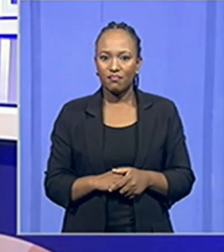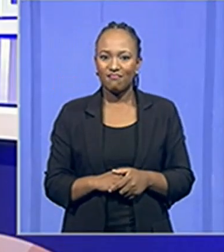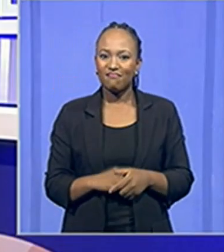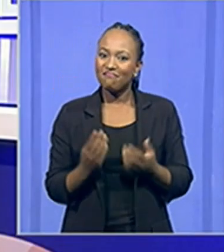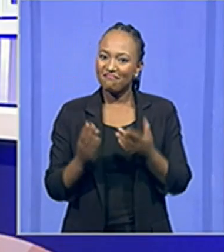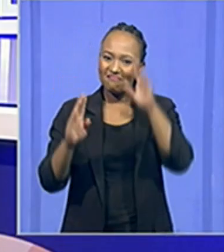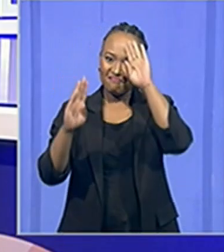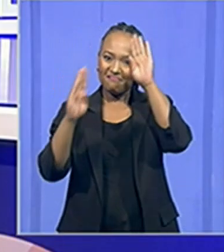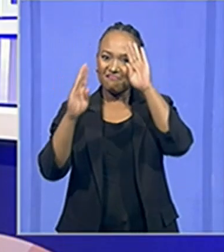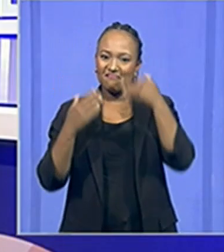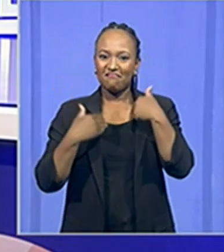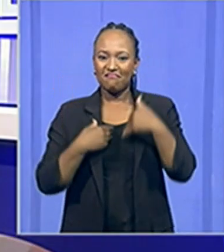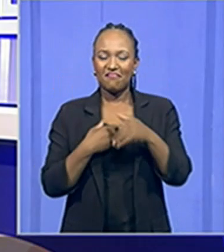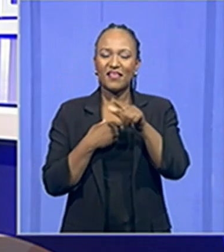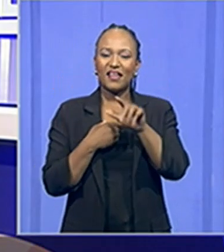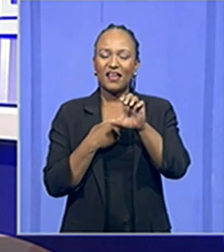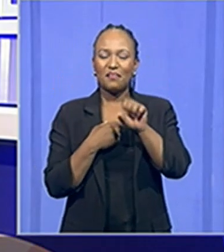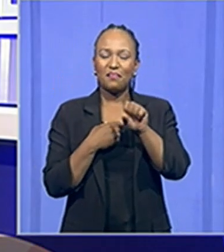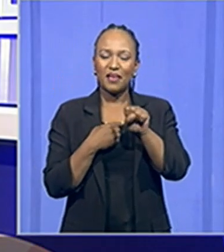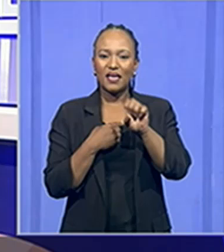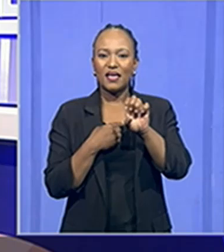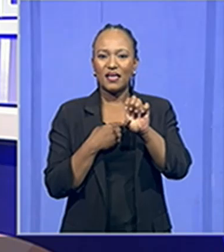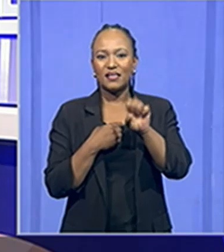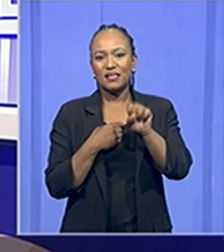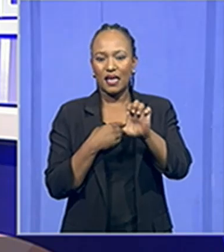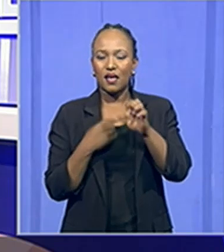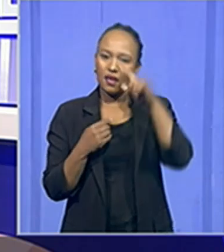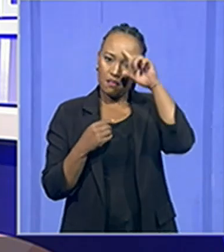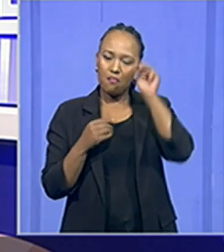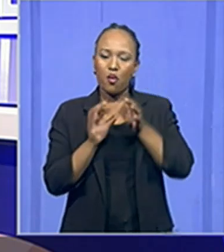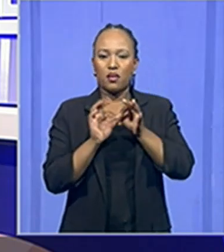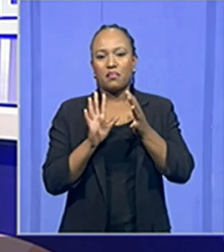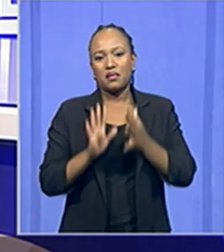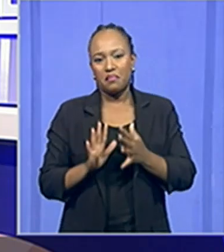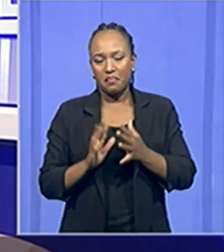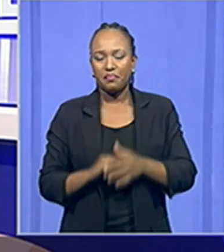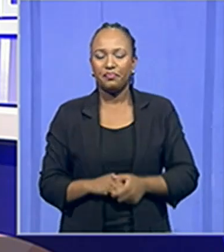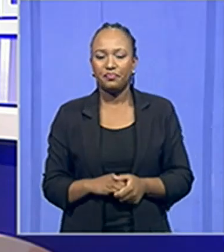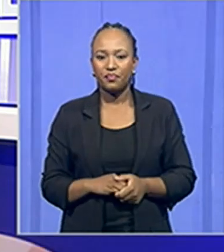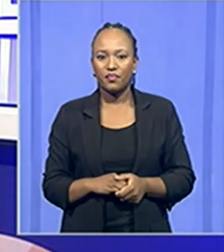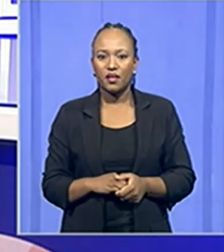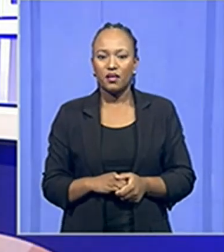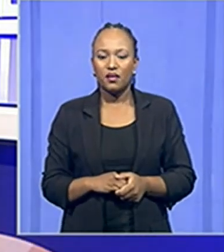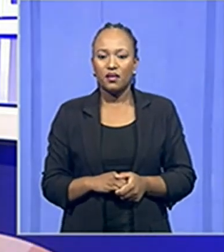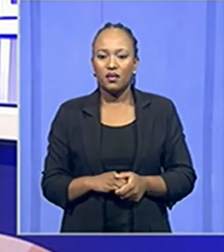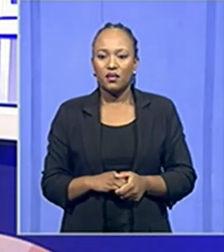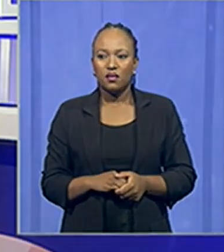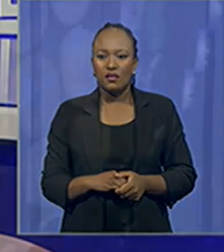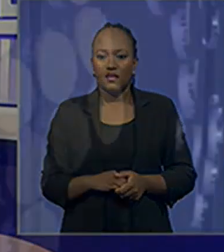Beshun Thobela ke lebeseng ka dimeng gomme ke tla thušana le Mpho Teme bjalo ka mofetoledi wa polelo ya diatla.